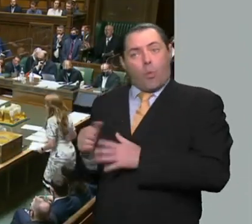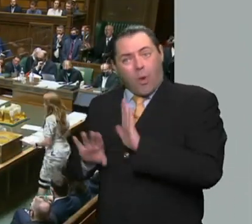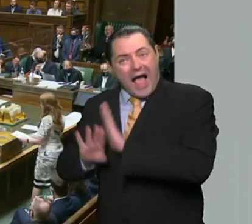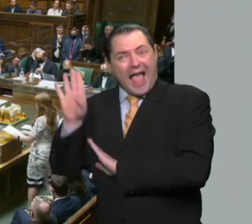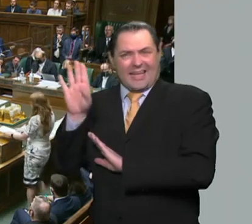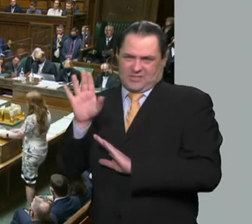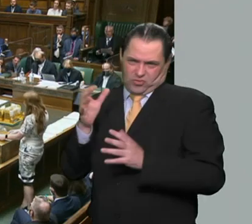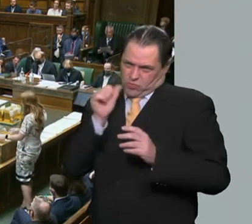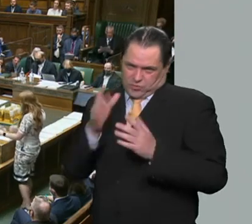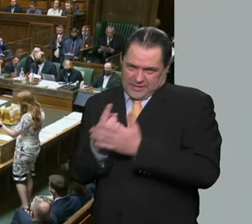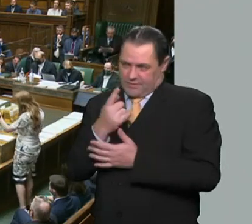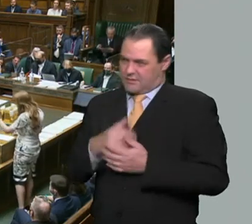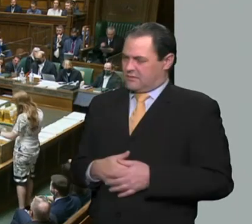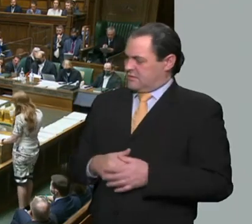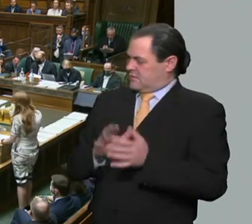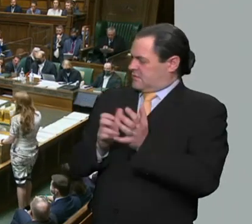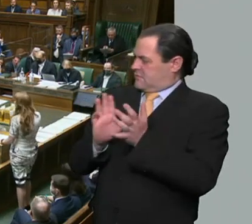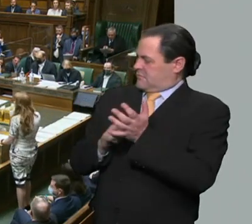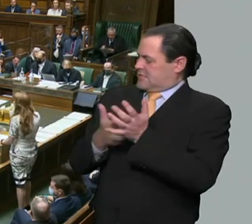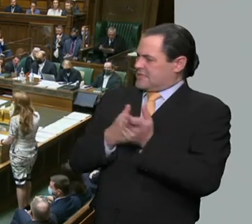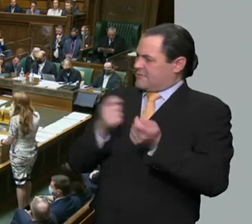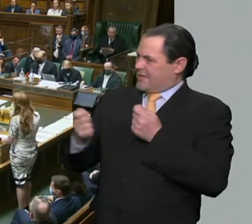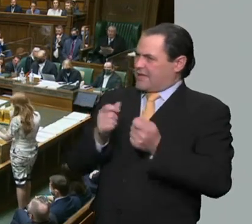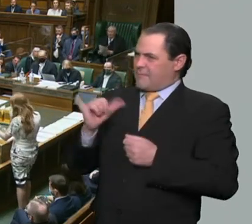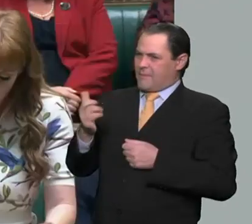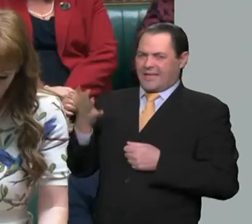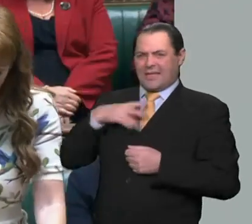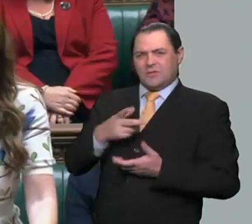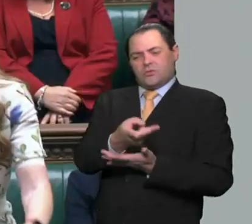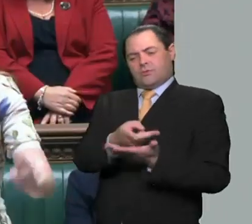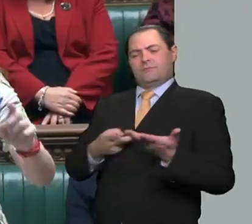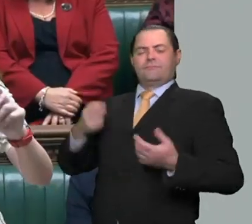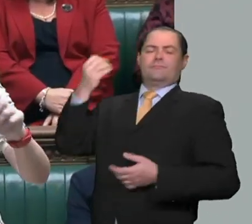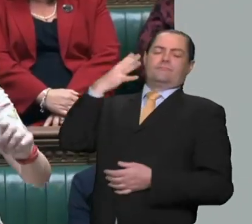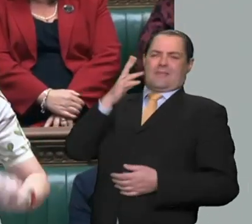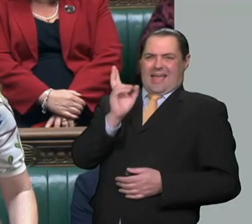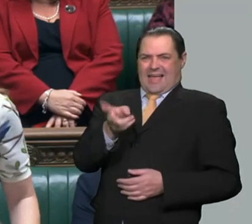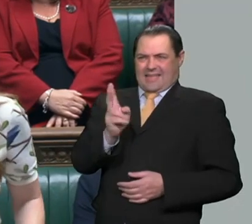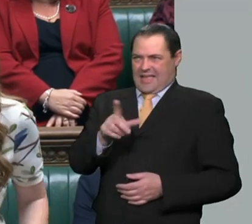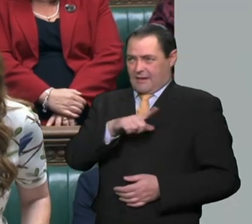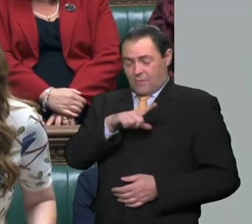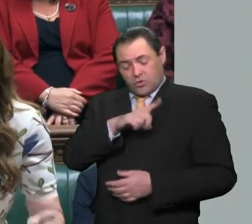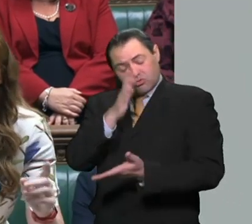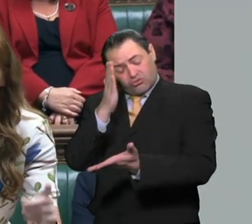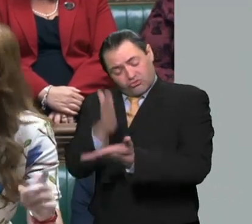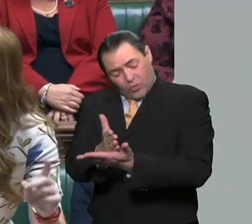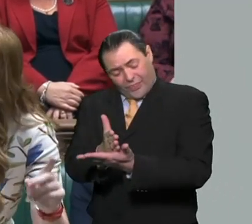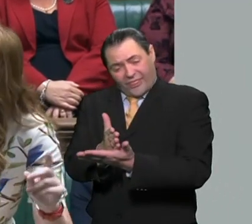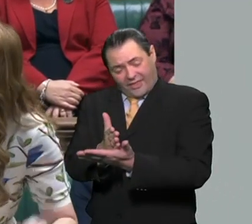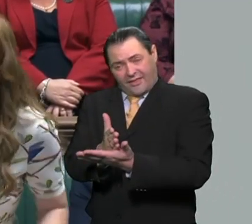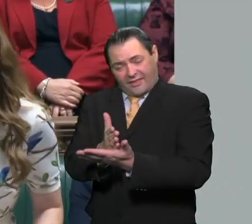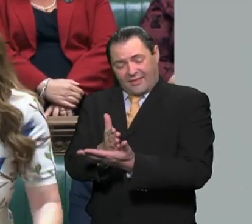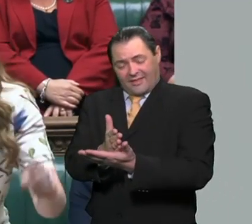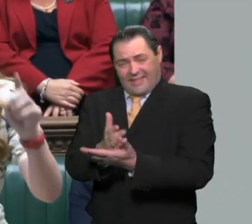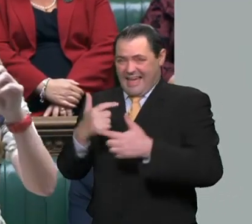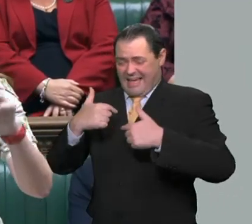Angela Rayner. Mr. Speaker, maybe he should go back to his sun lounger and let me take over. Because the truth is,